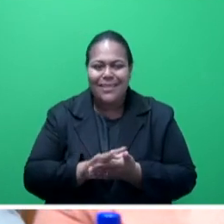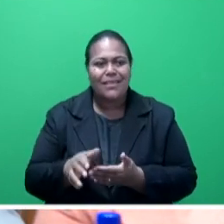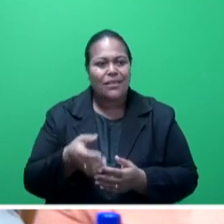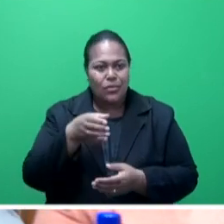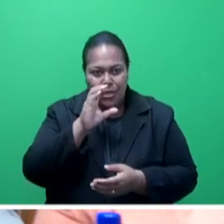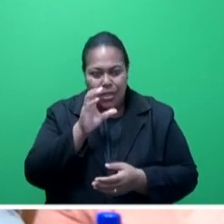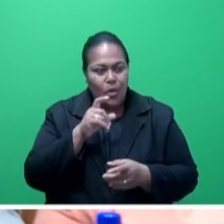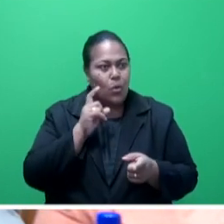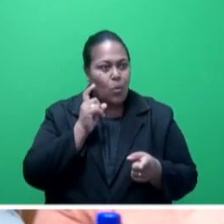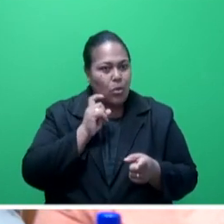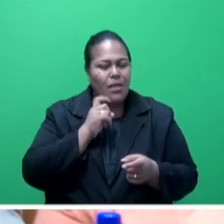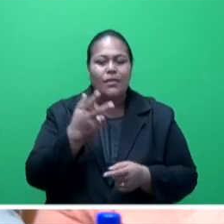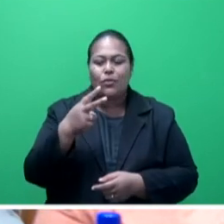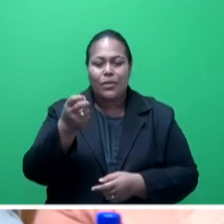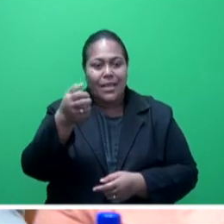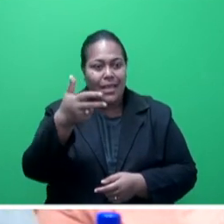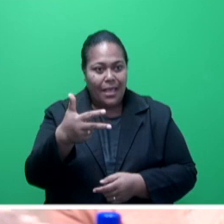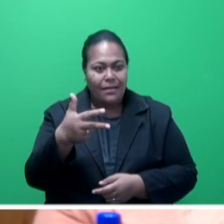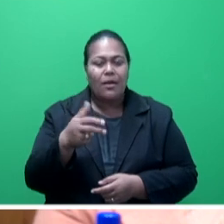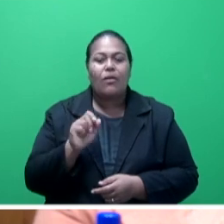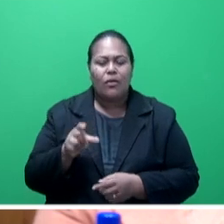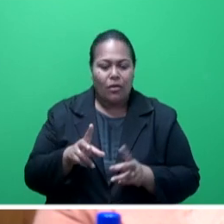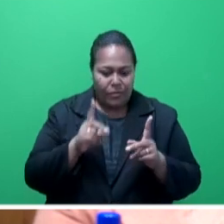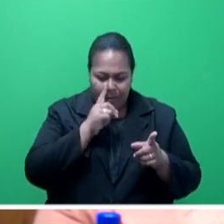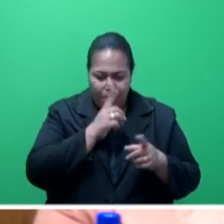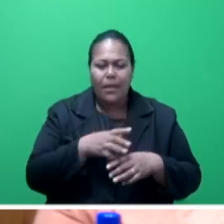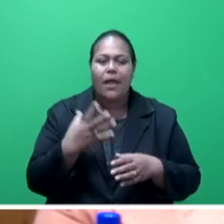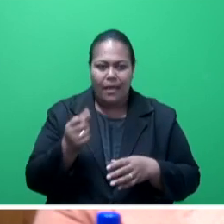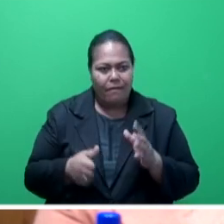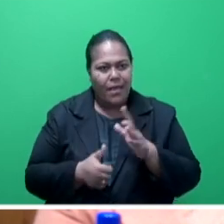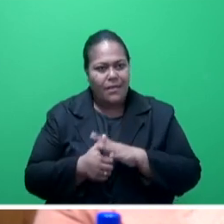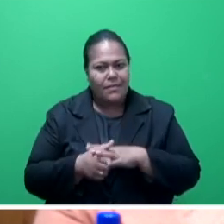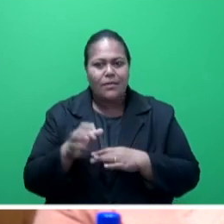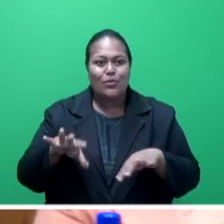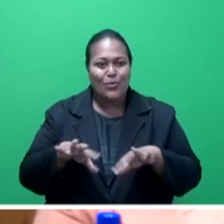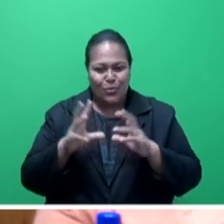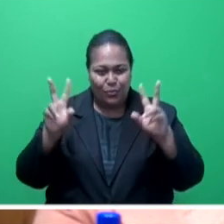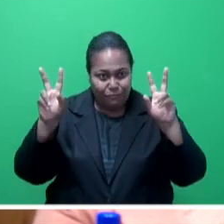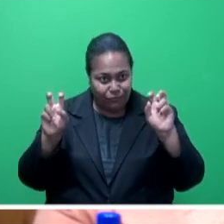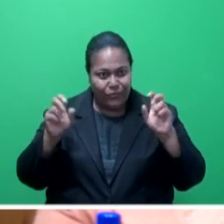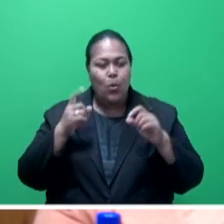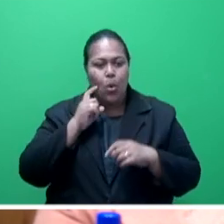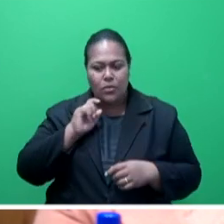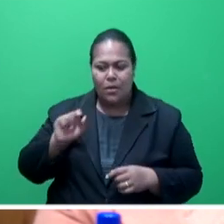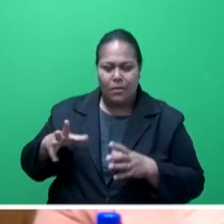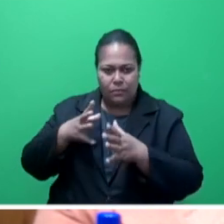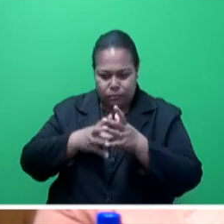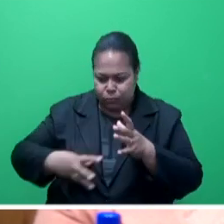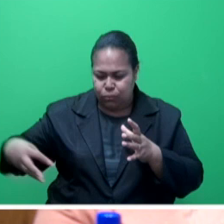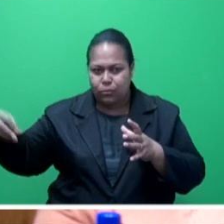of the population has access to WAF, wastewater services. $11 million is allocated to